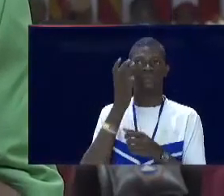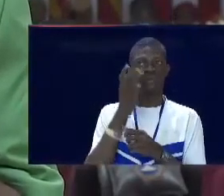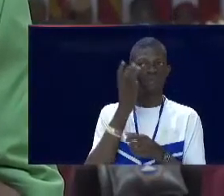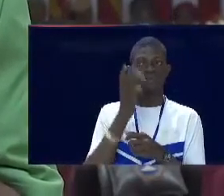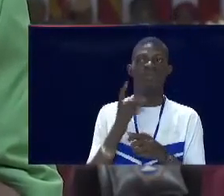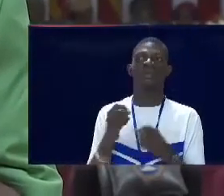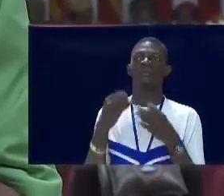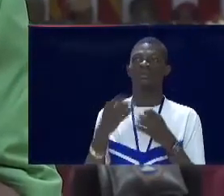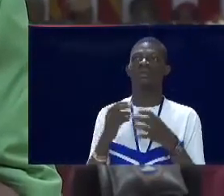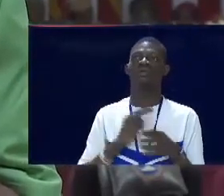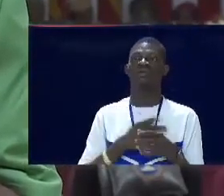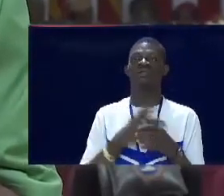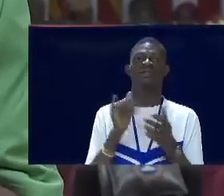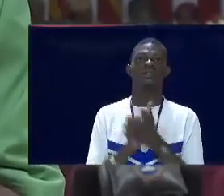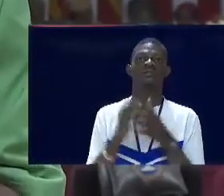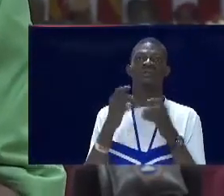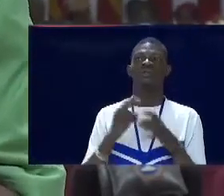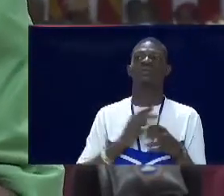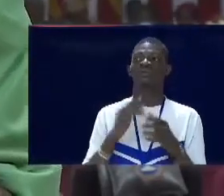As many of us as possible.